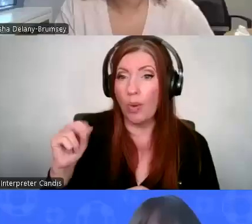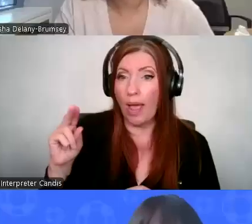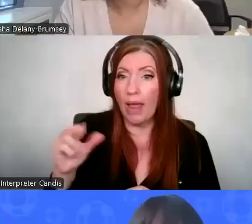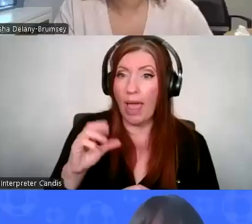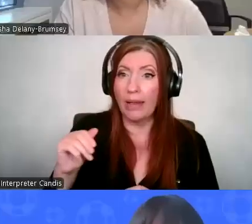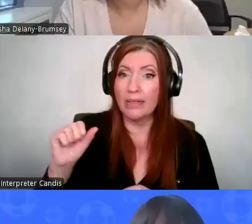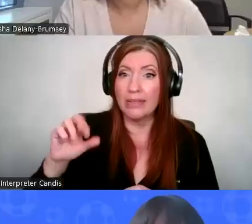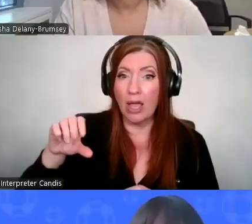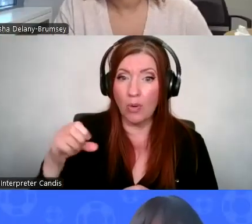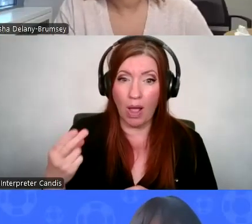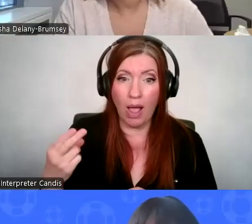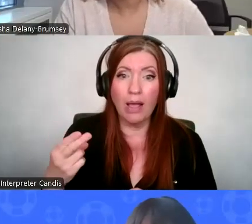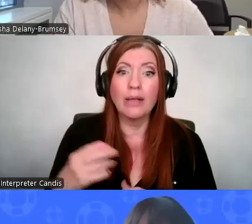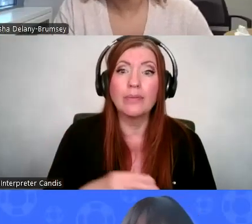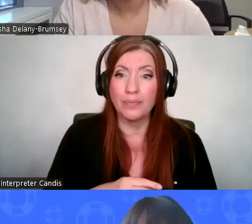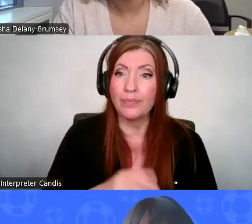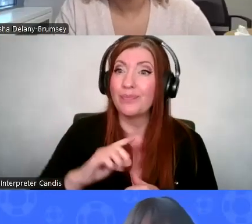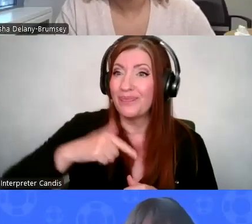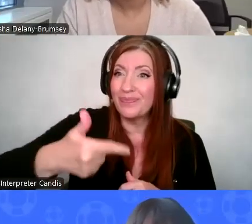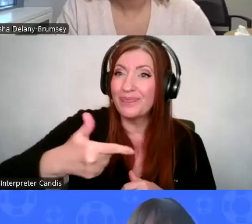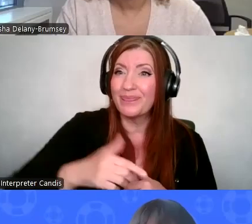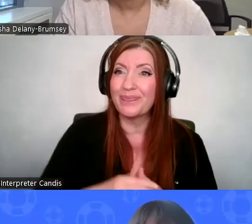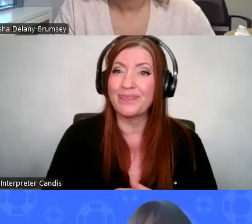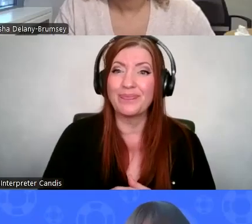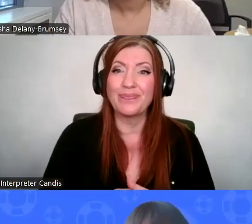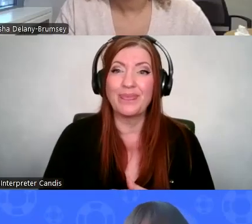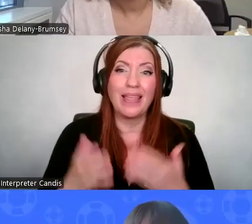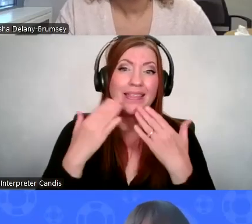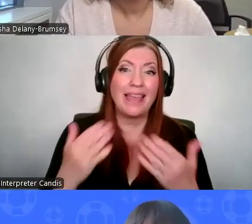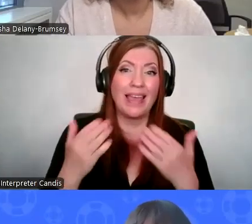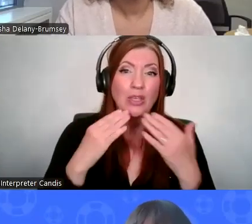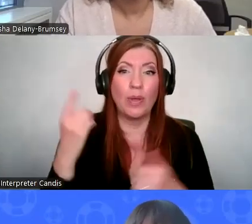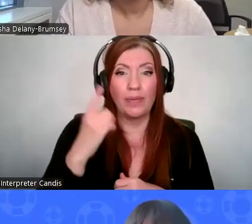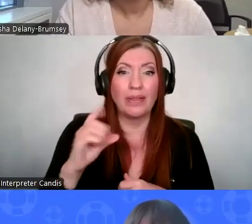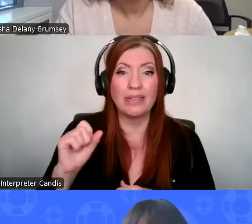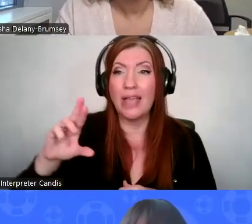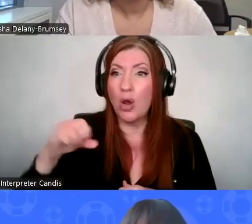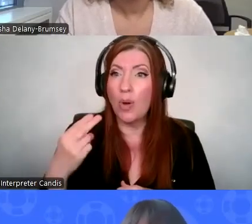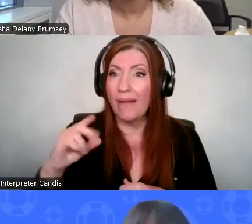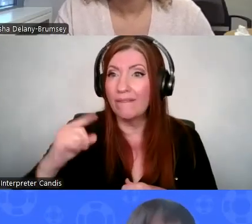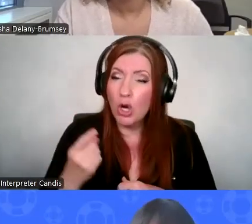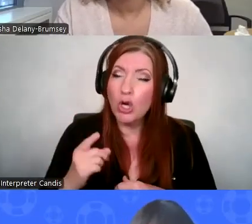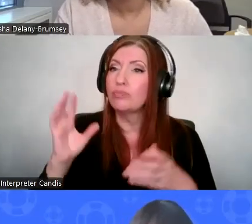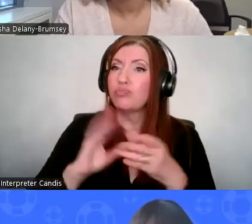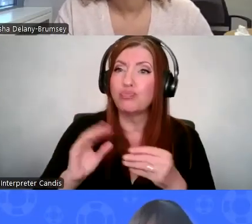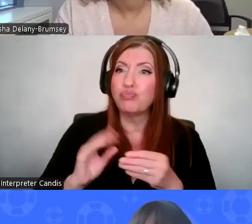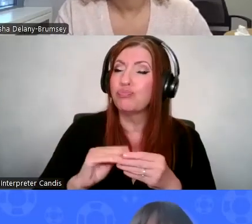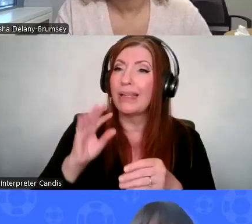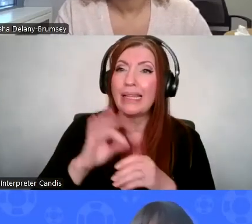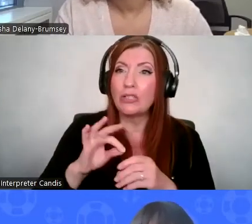Sarah, I'll turn it to you. Thank you. Yeah, I think Sarah was going to go first and give us a roundup of the election